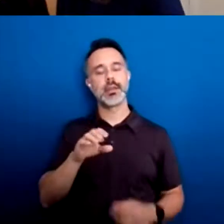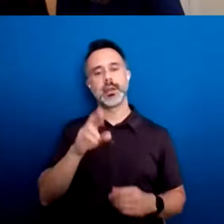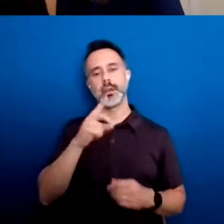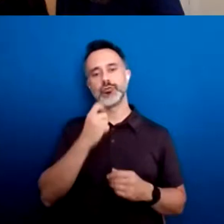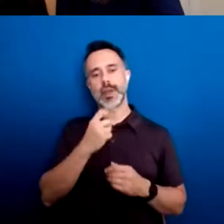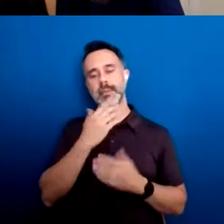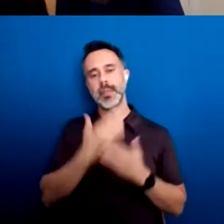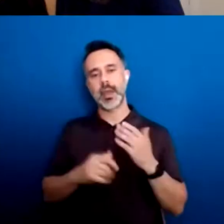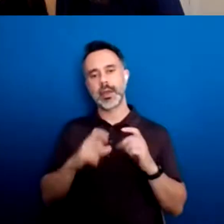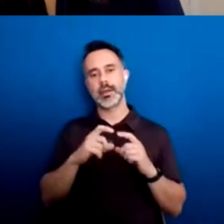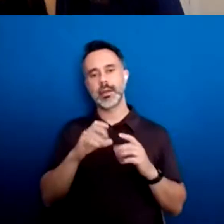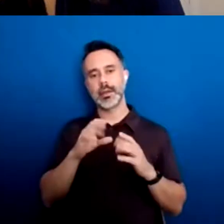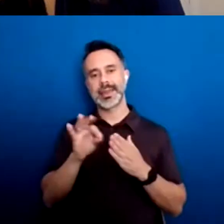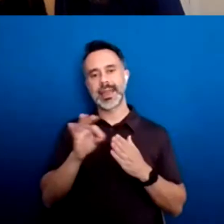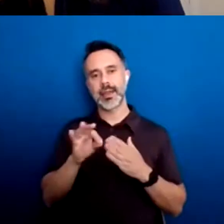period?